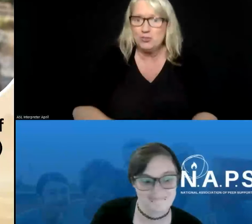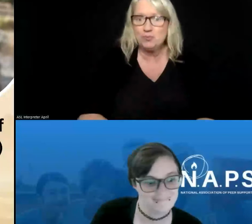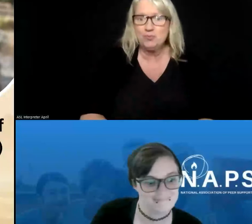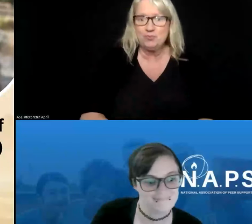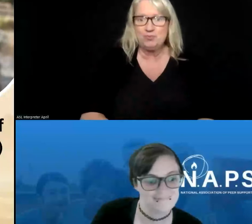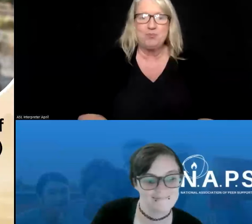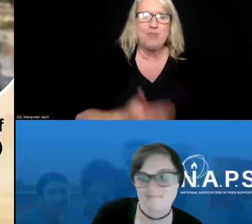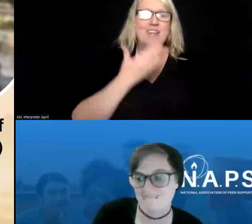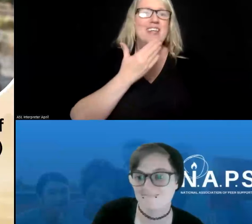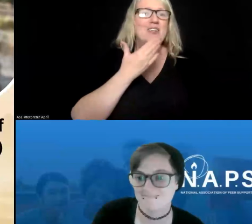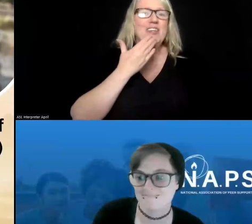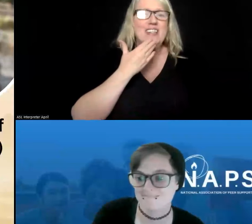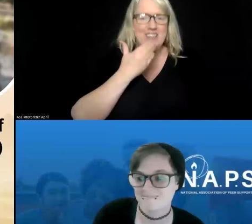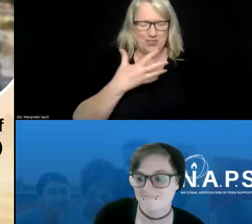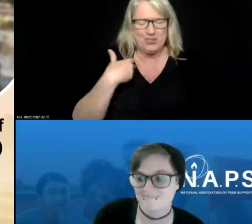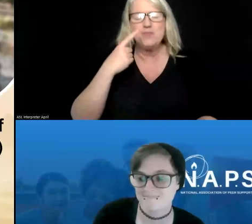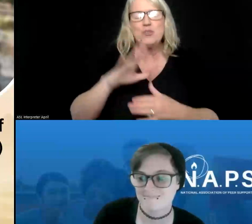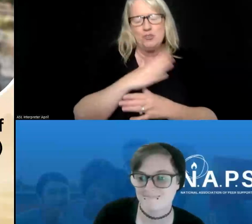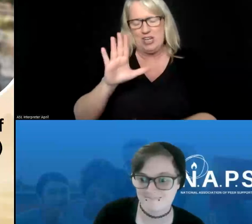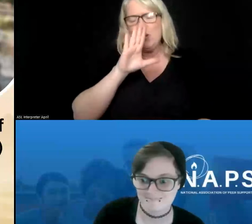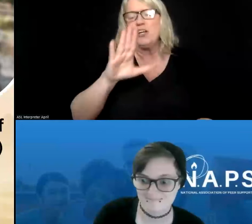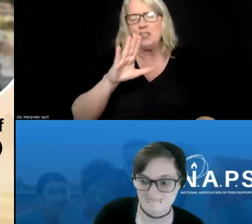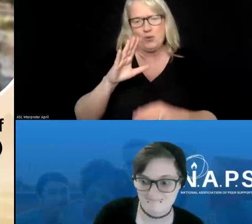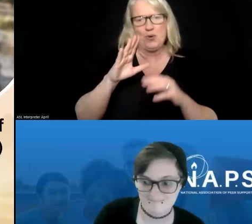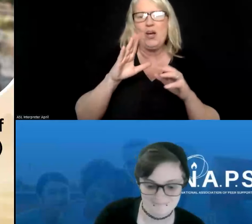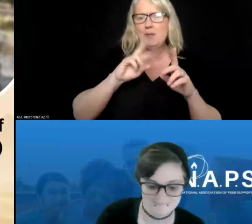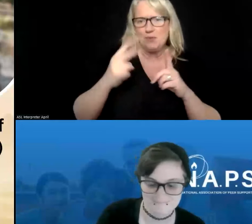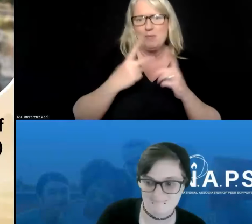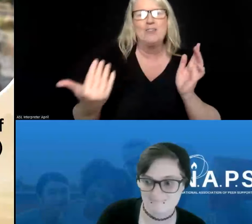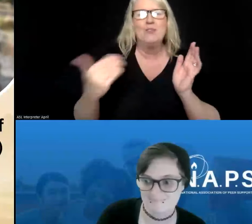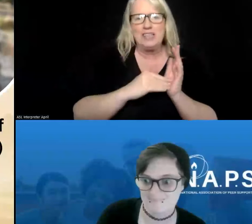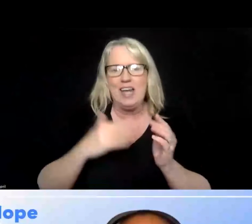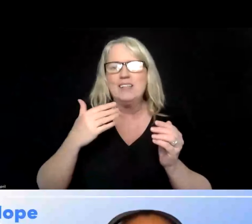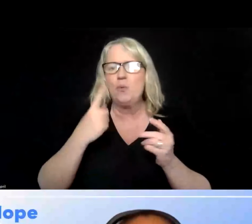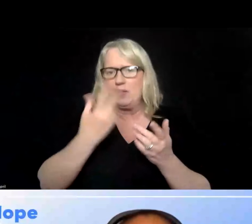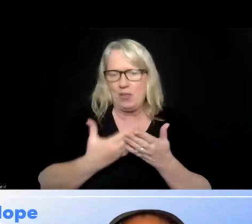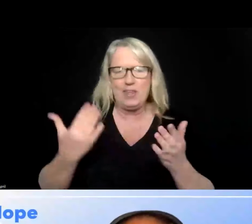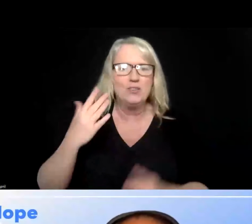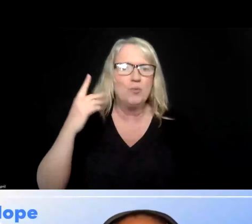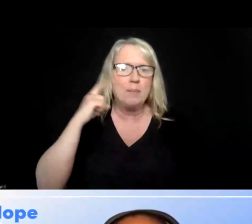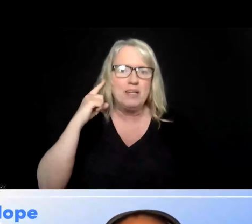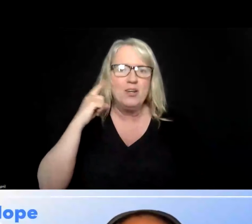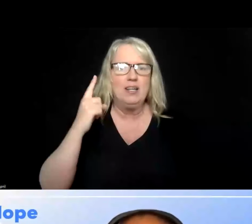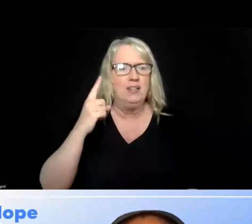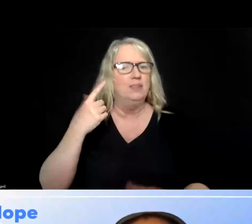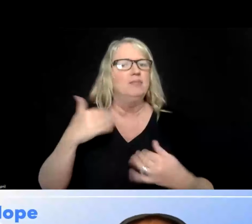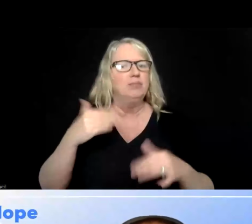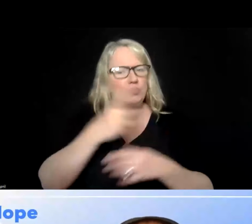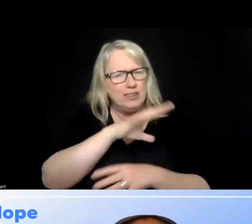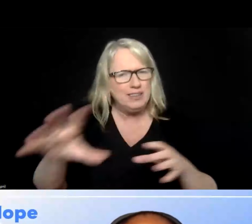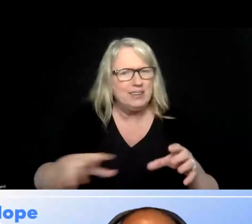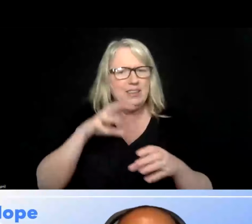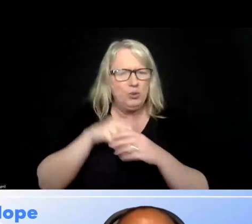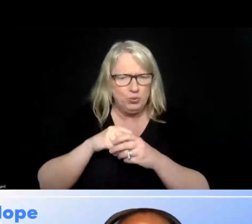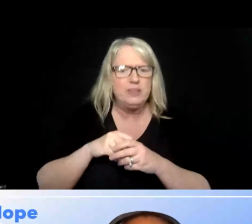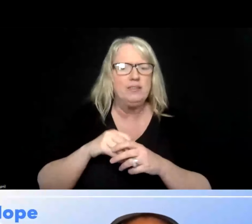Great. Thank you so much, Jessie, for sharing your perspective. And again, one of the themes I'm hearing, right, is just being so inclusive and making sure that